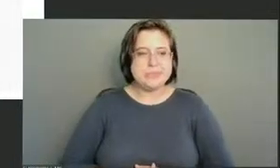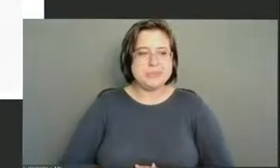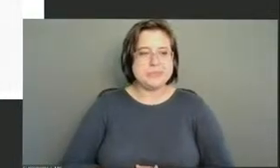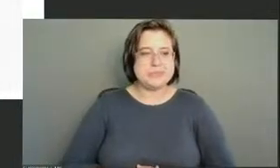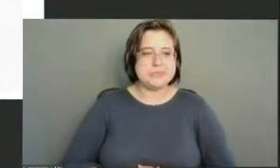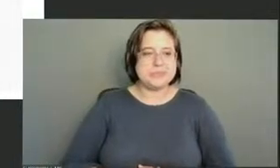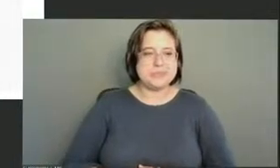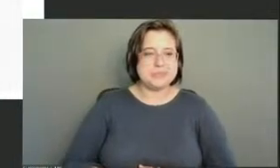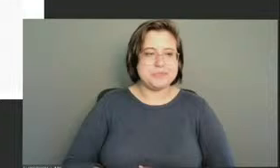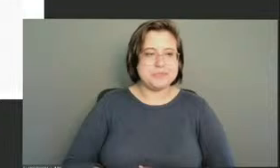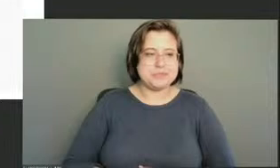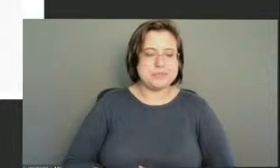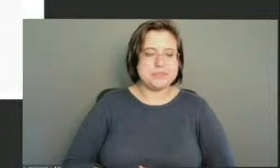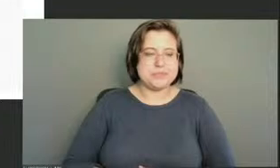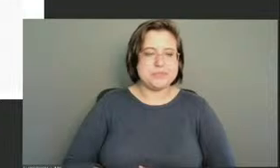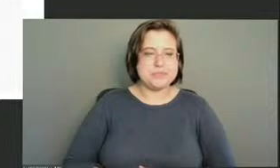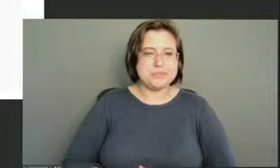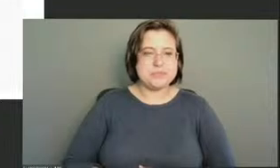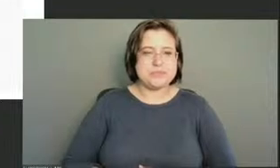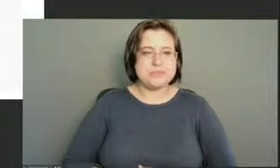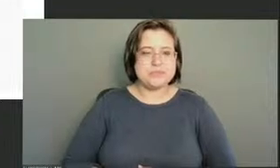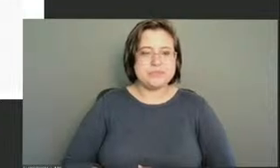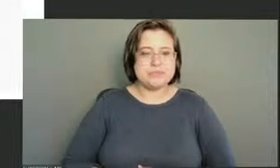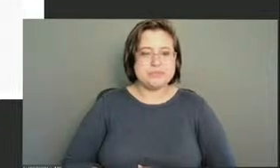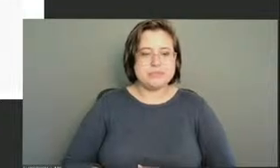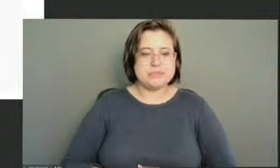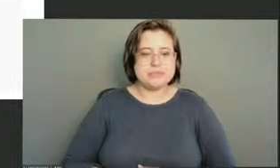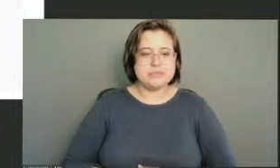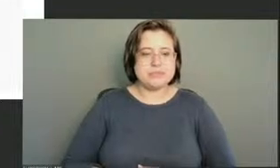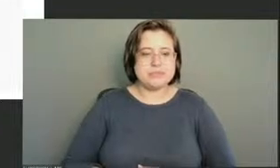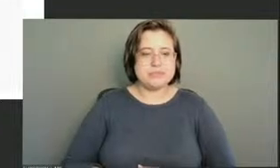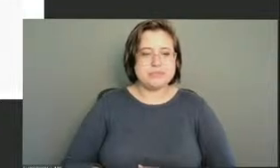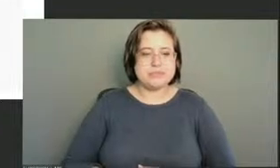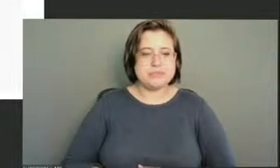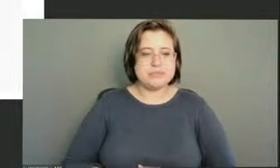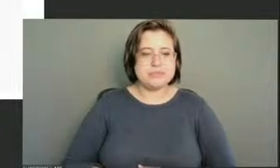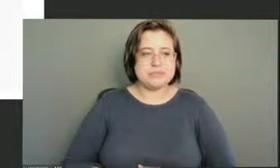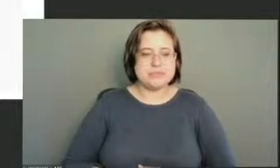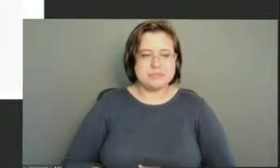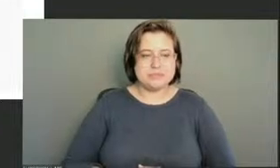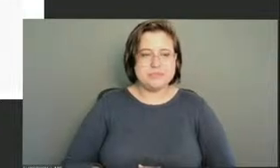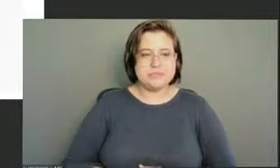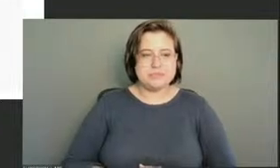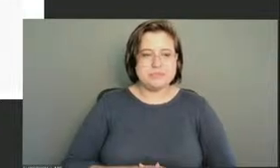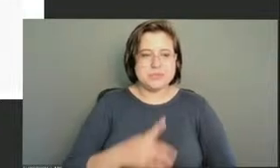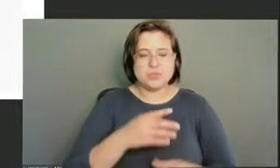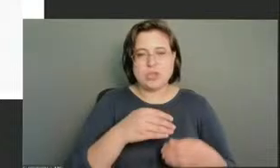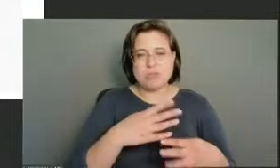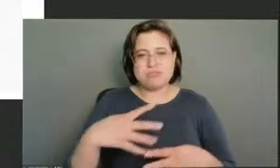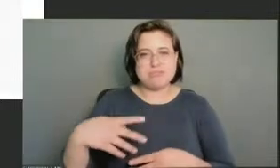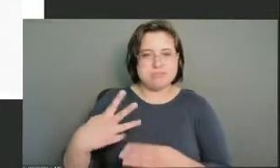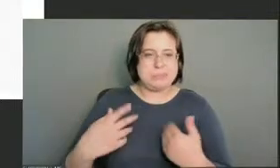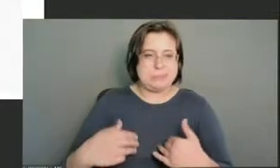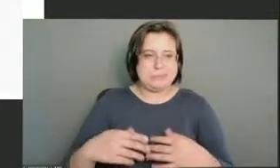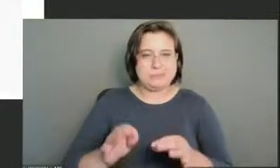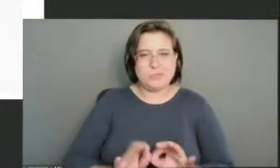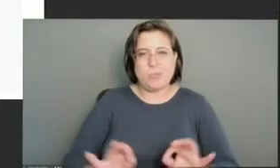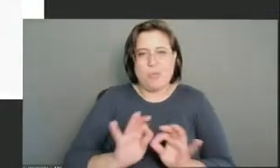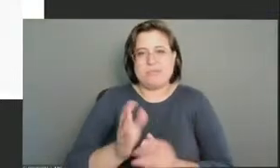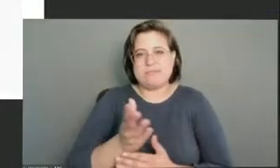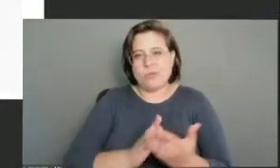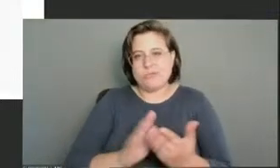watch and view this important 5th task force public facing meeting. So